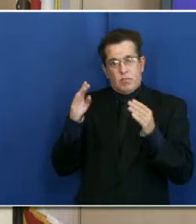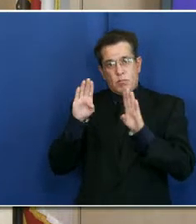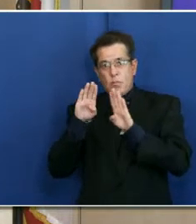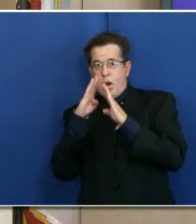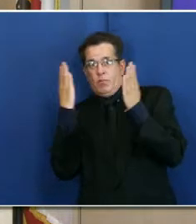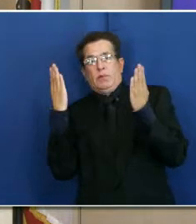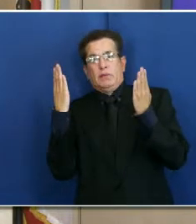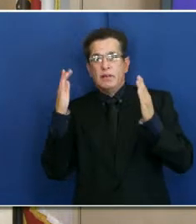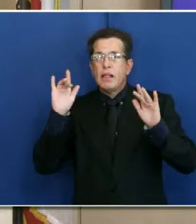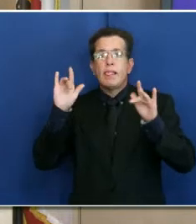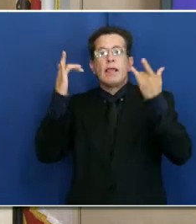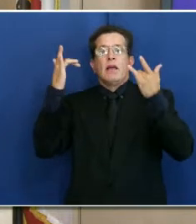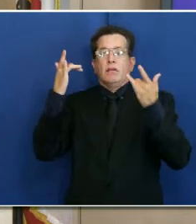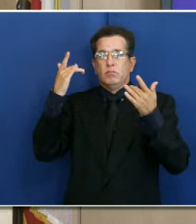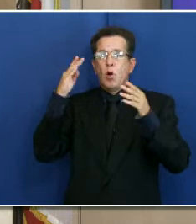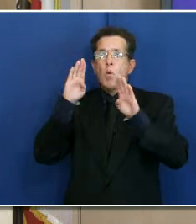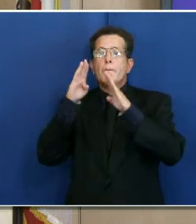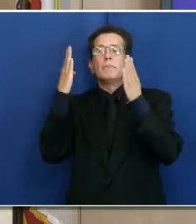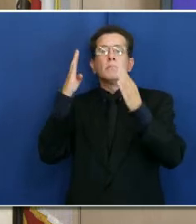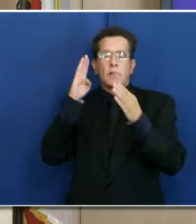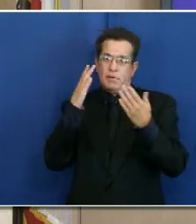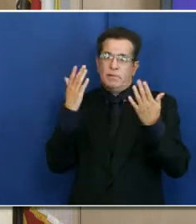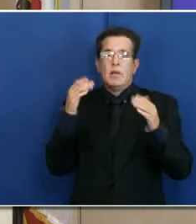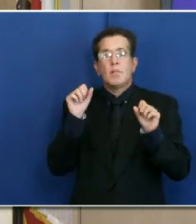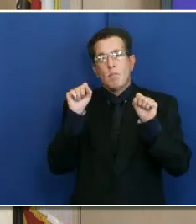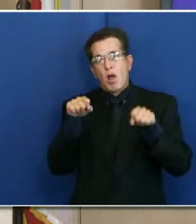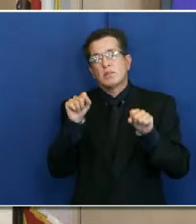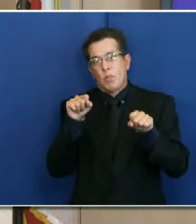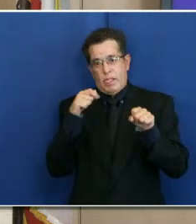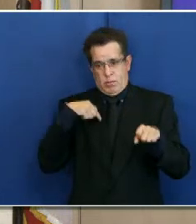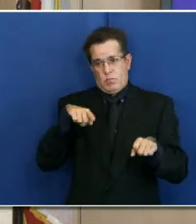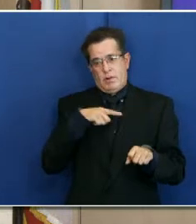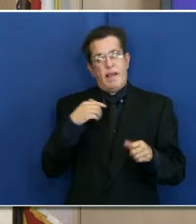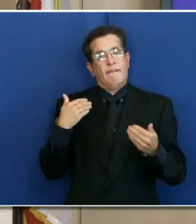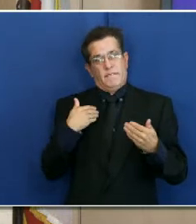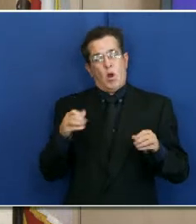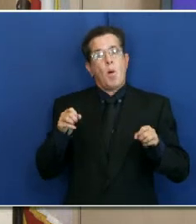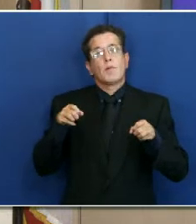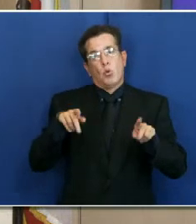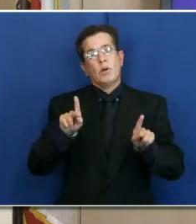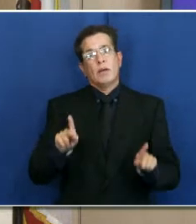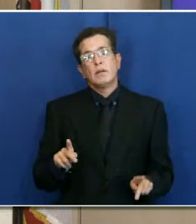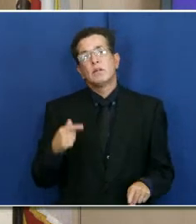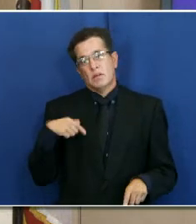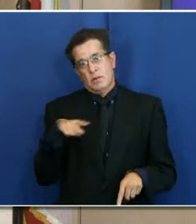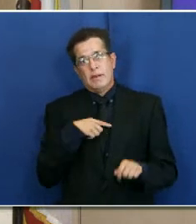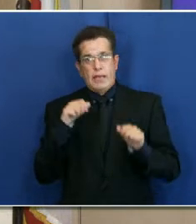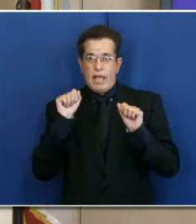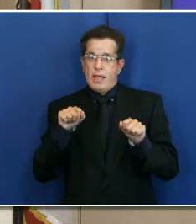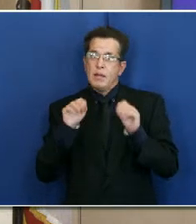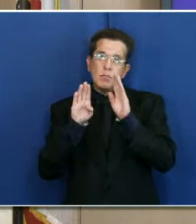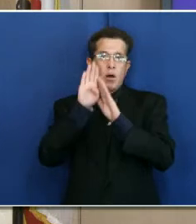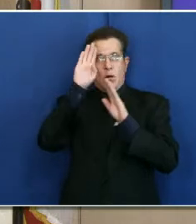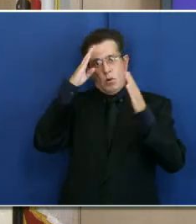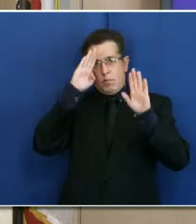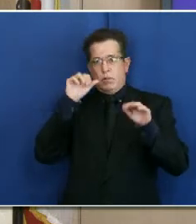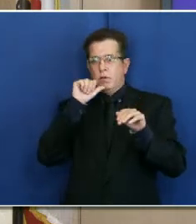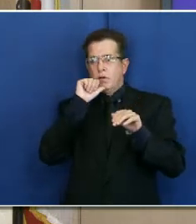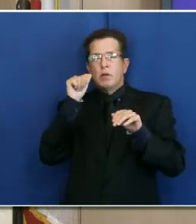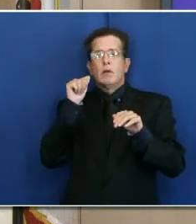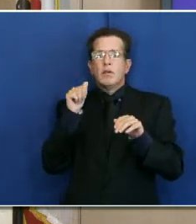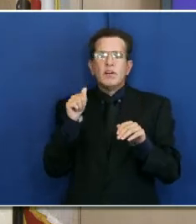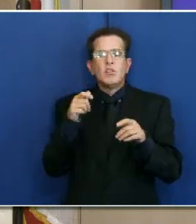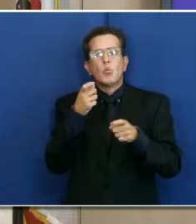the restrictions we've had to deal with, is an opportunity that we have. And it's important that we don't blow that opportunity by